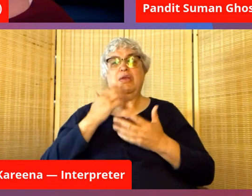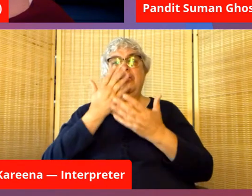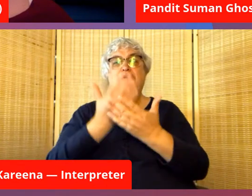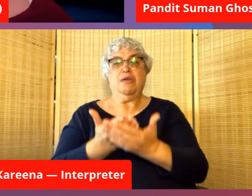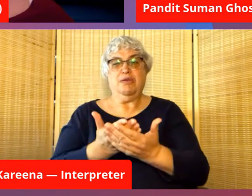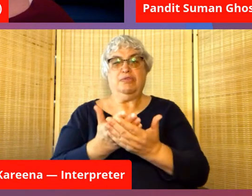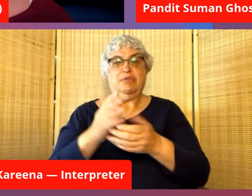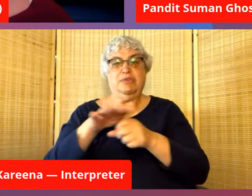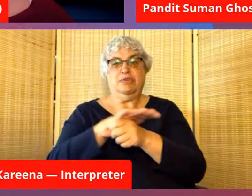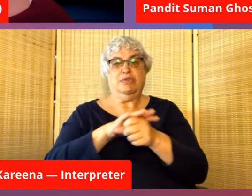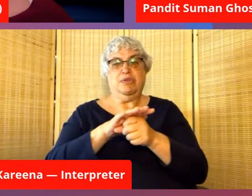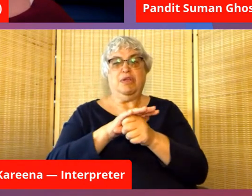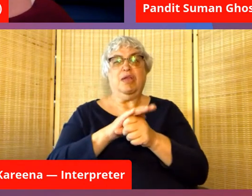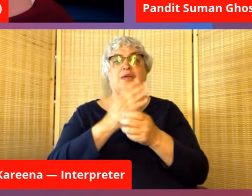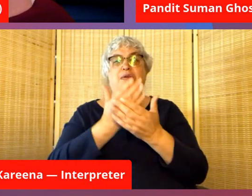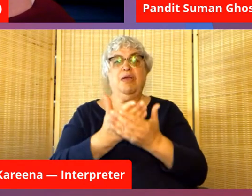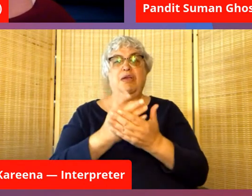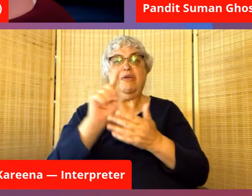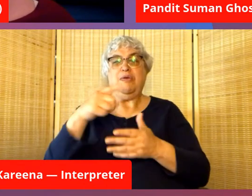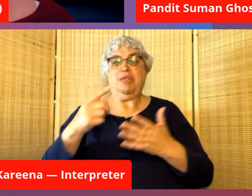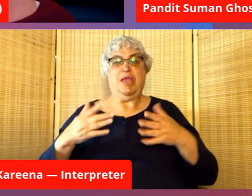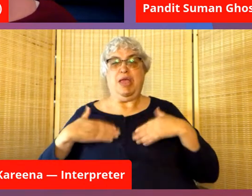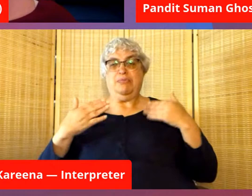where there is only happiness, nothing else.